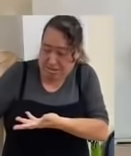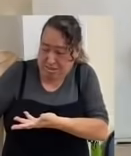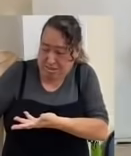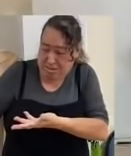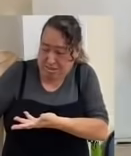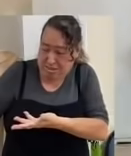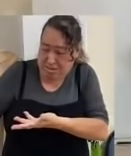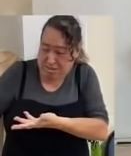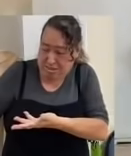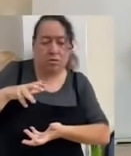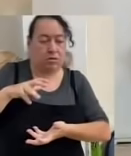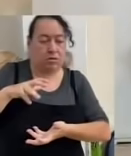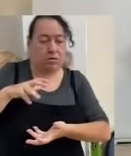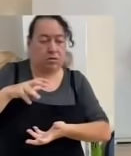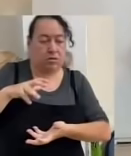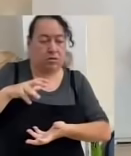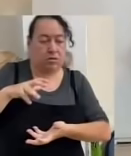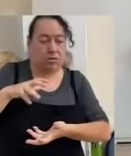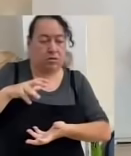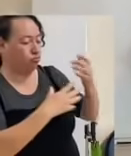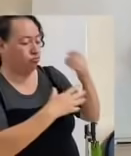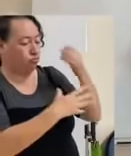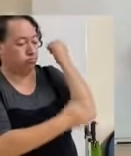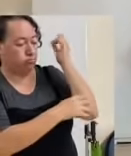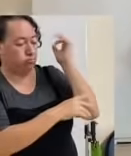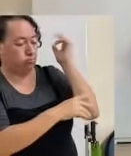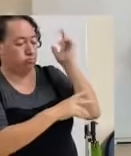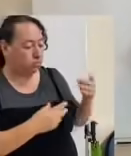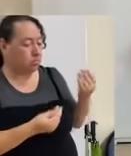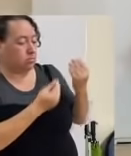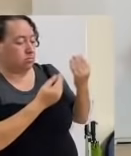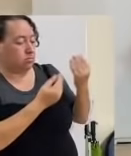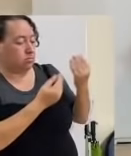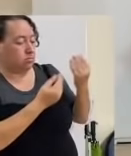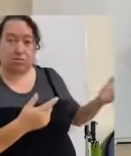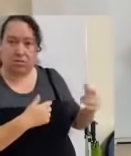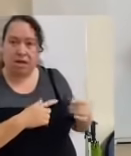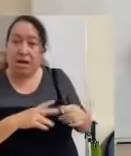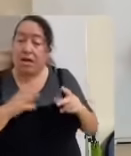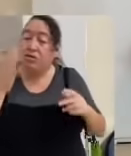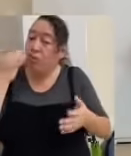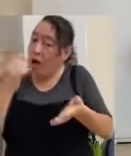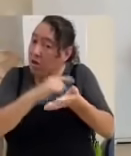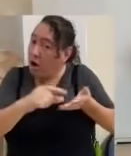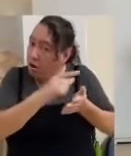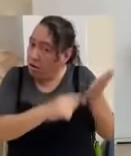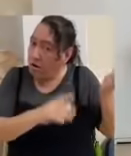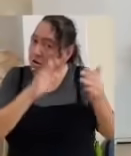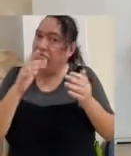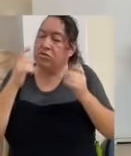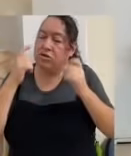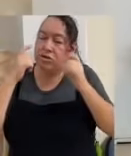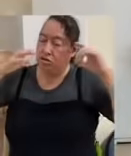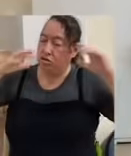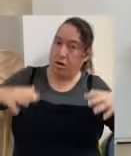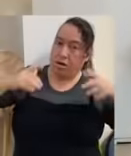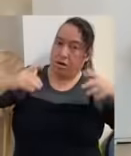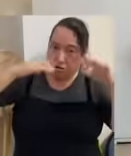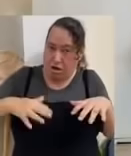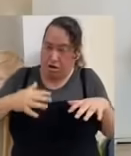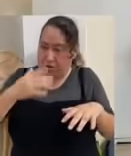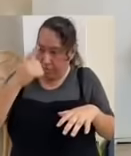poor. That's why today the gospel is very shocking, because all of us are in this